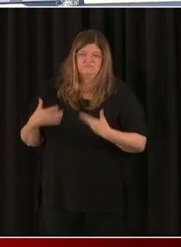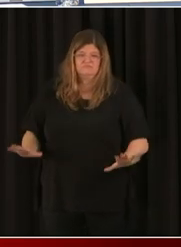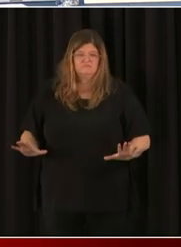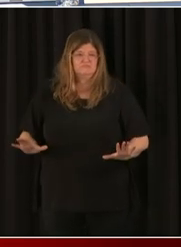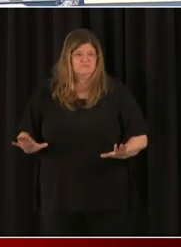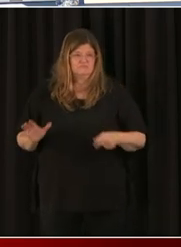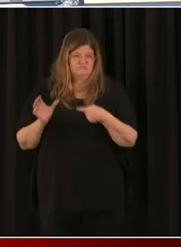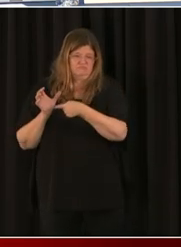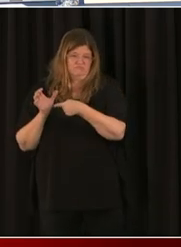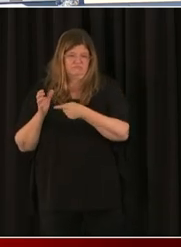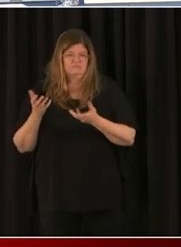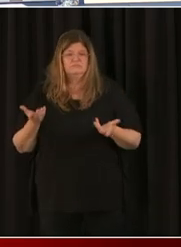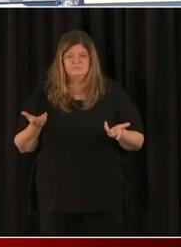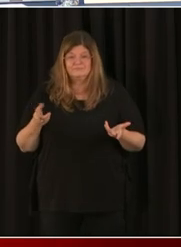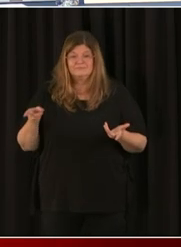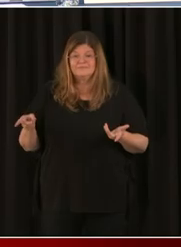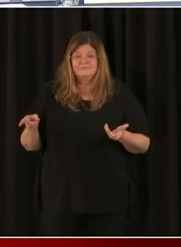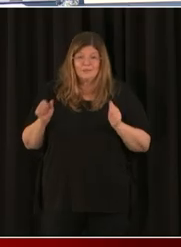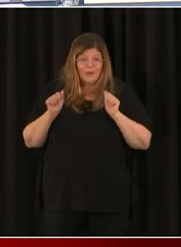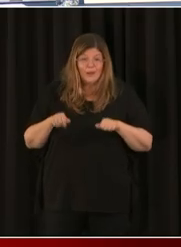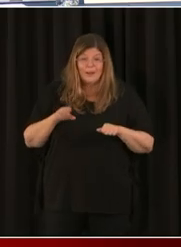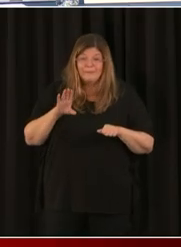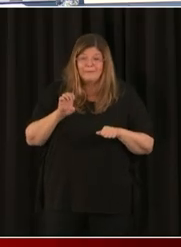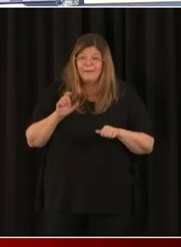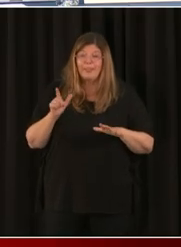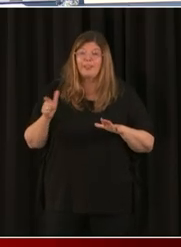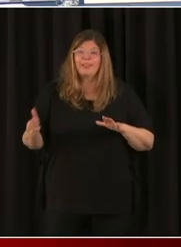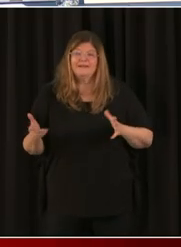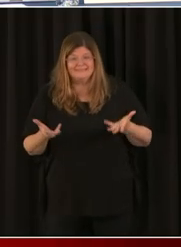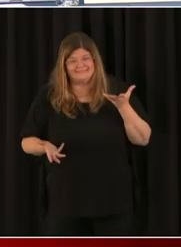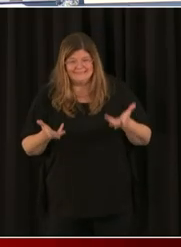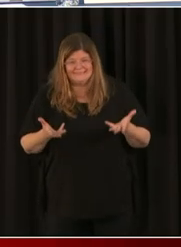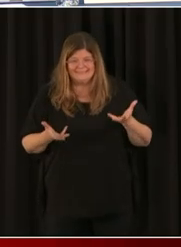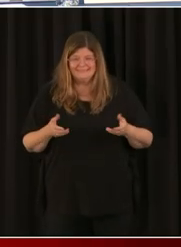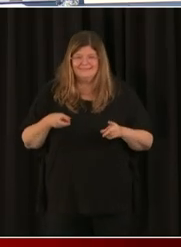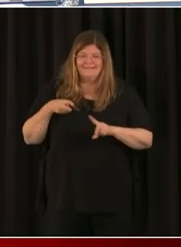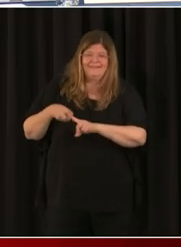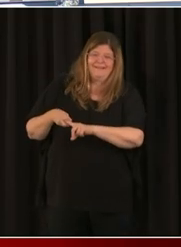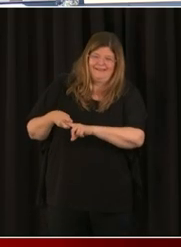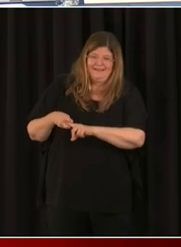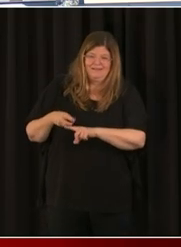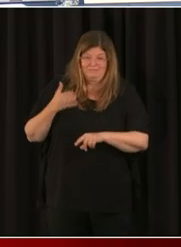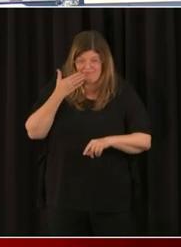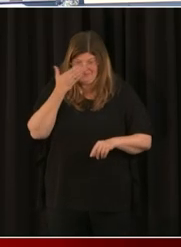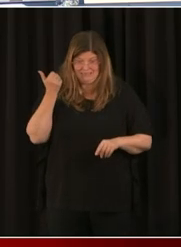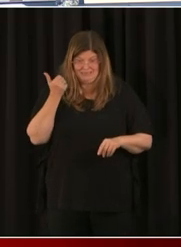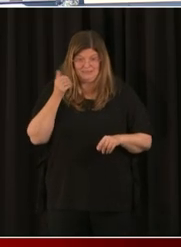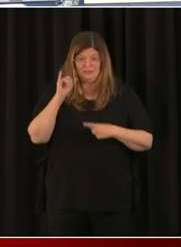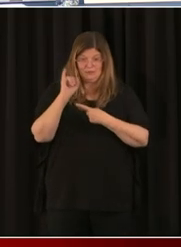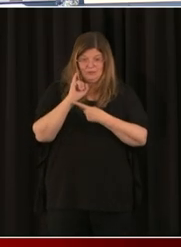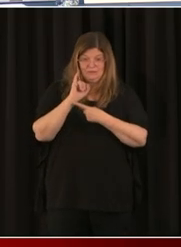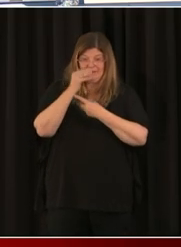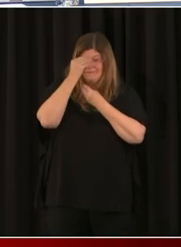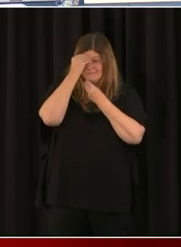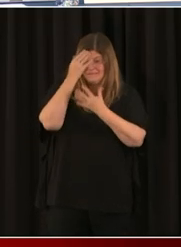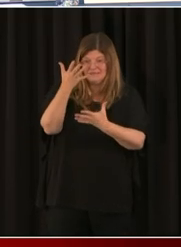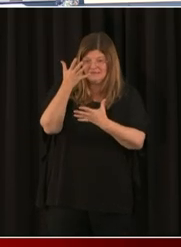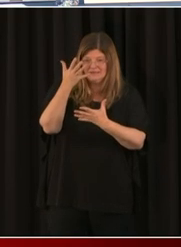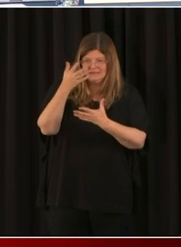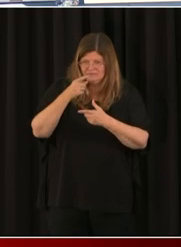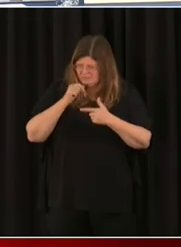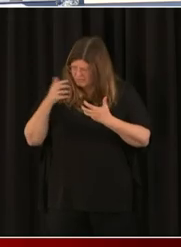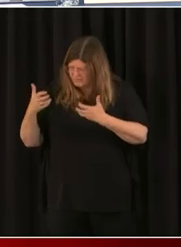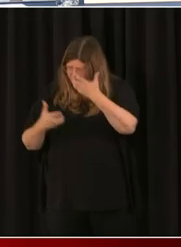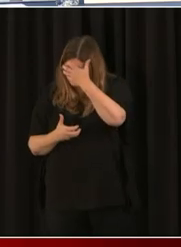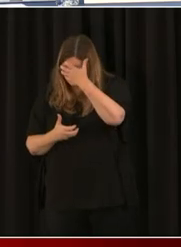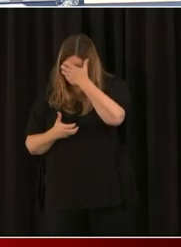fact, could be at some point, because insurance information is being accepted or requested or used to process